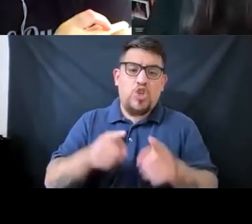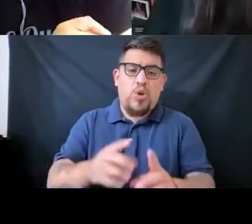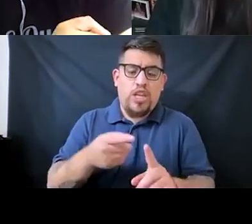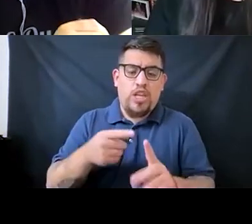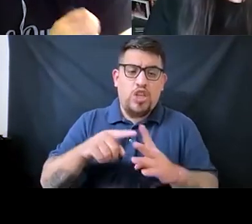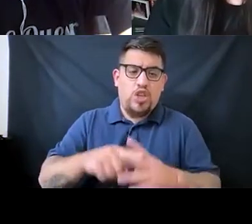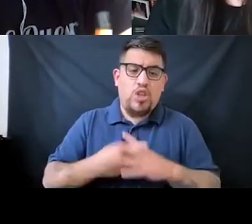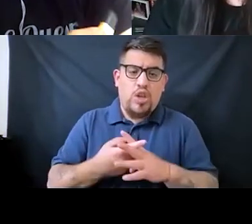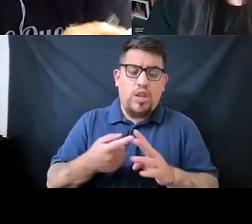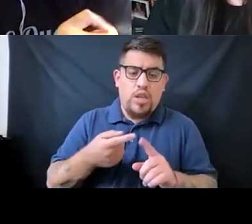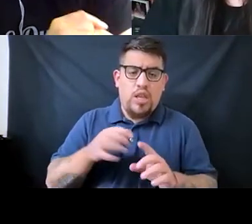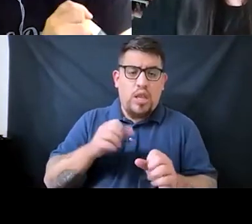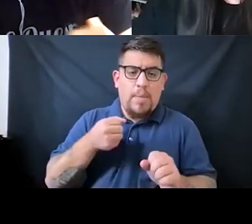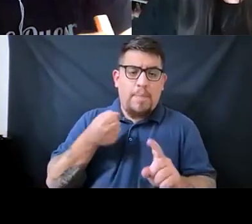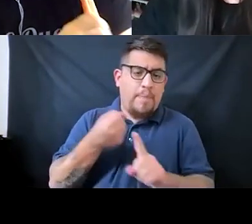in the summer.